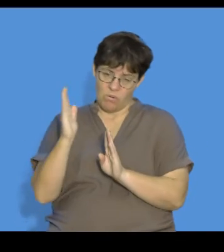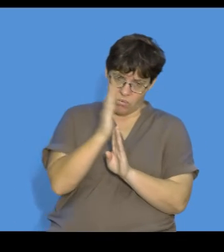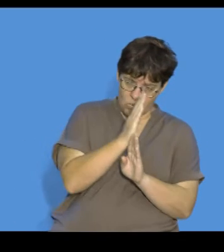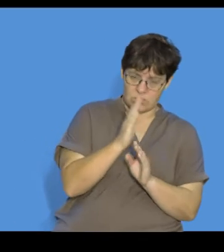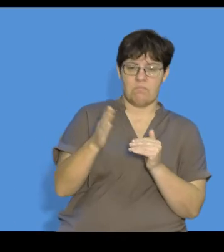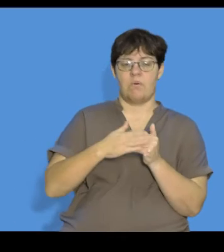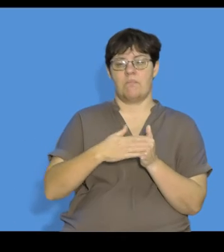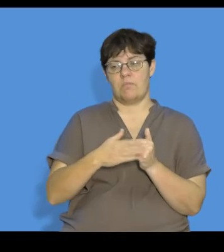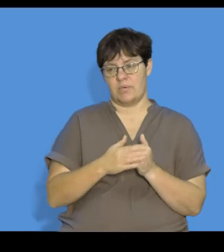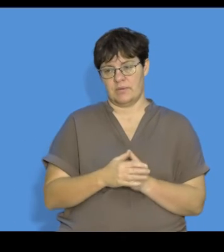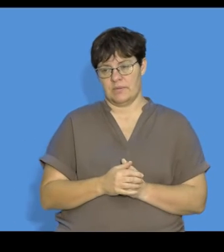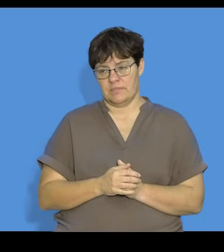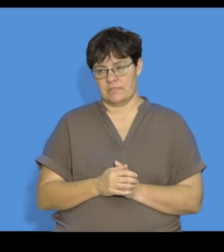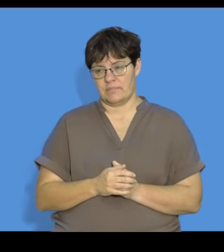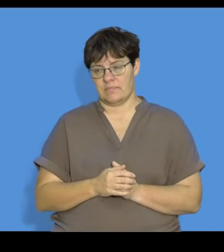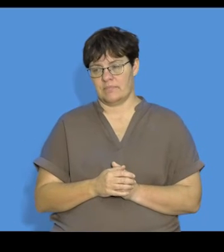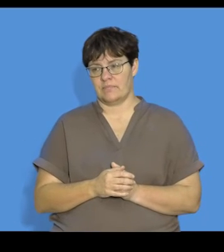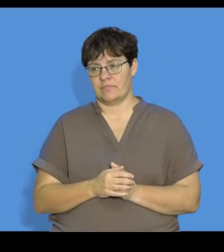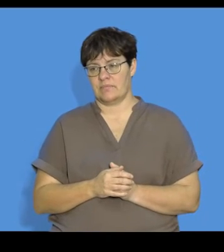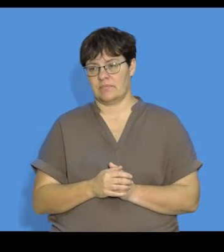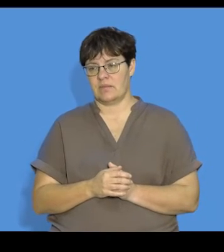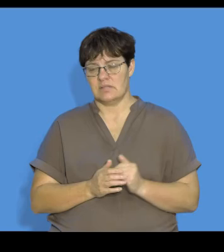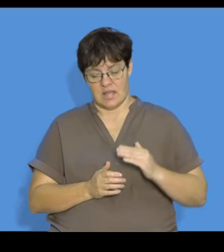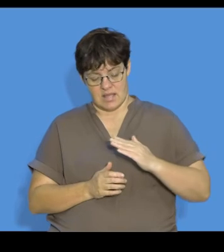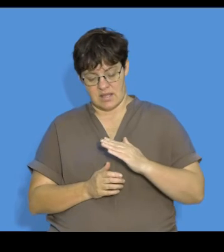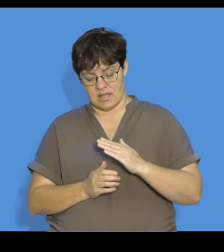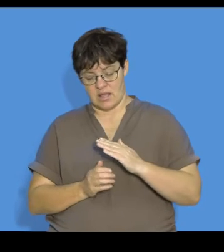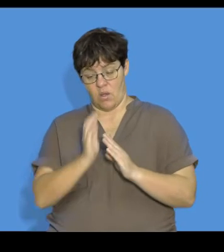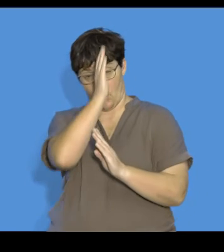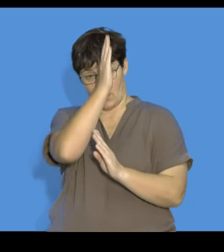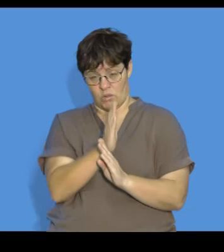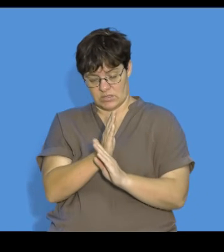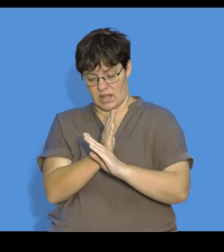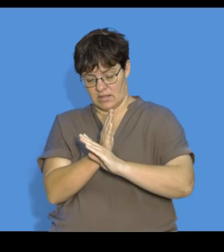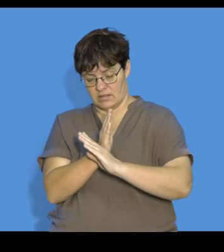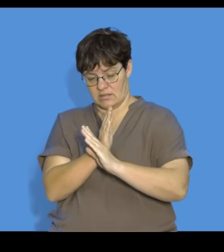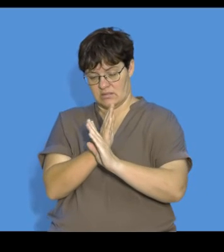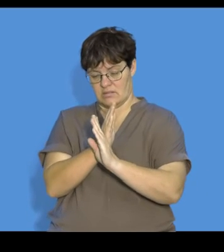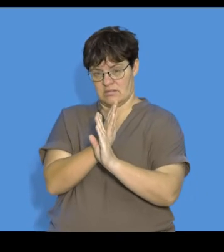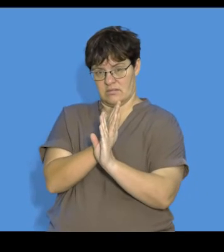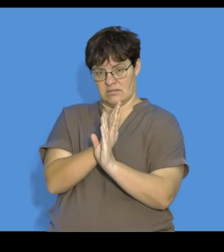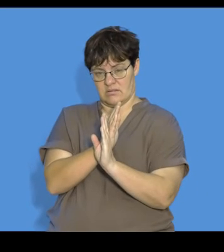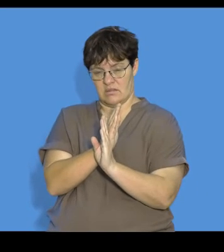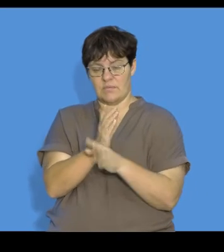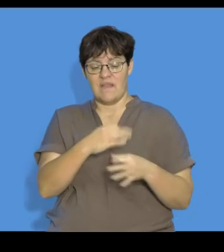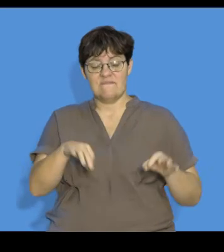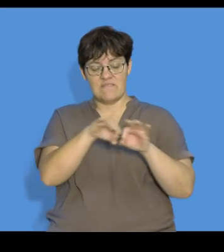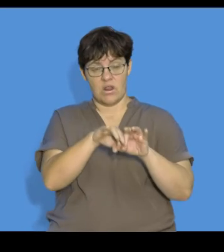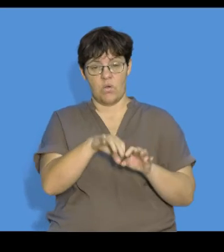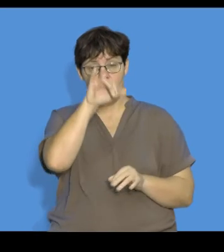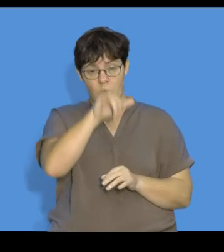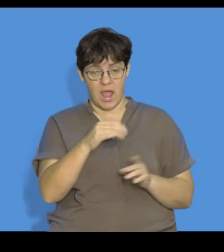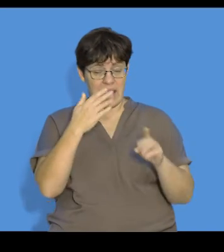it became a bit way more close, and it was passing through different values of